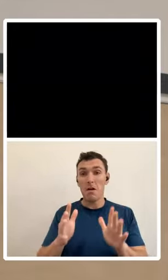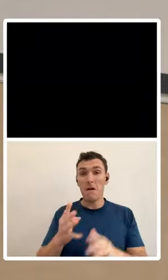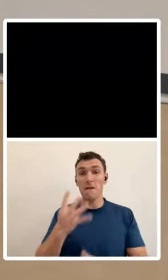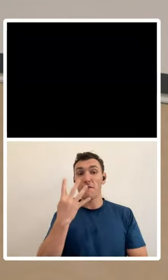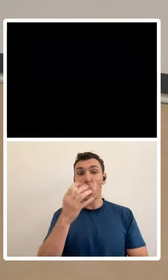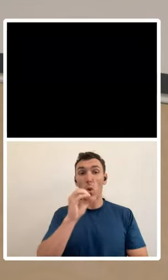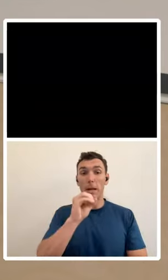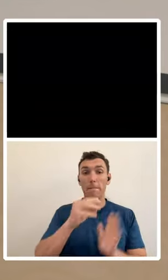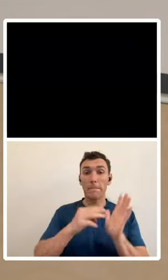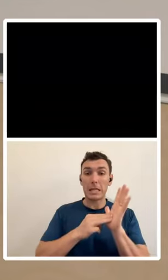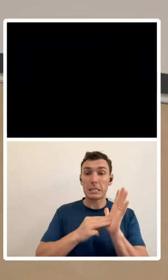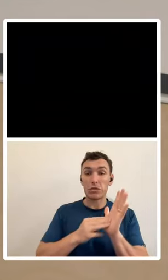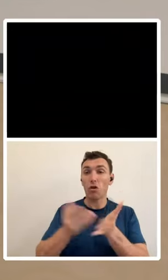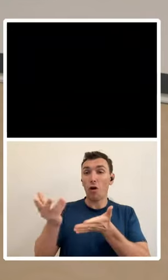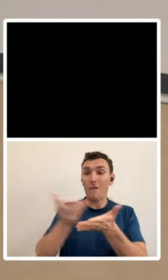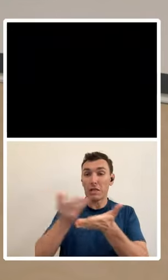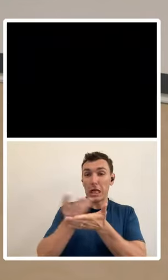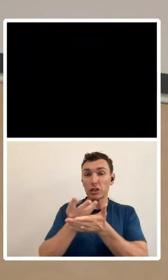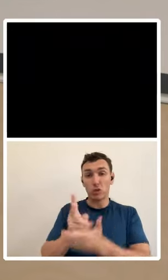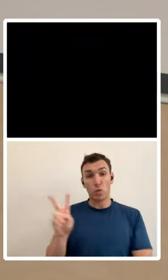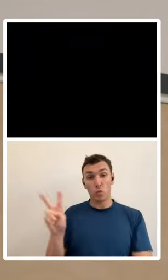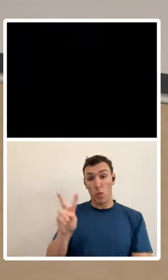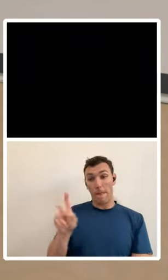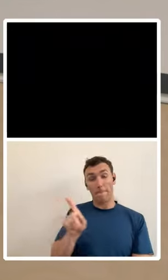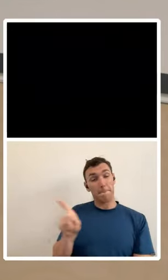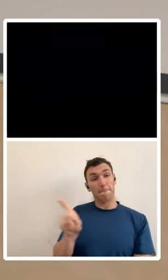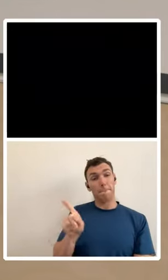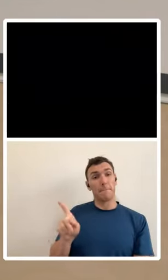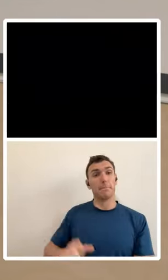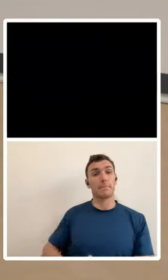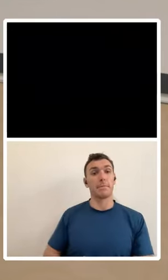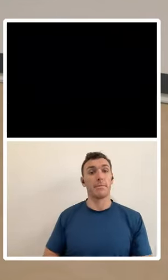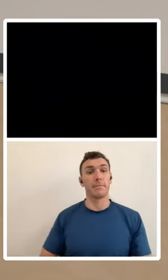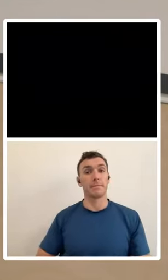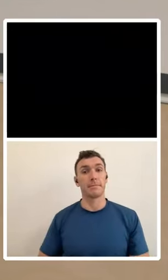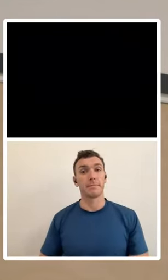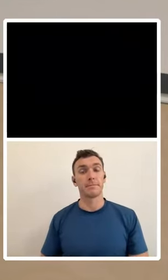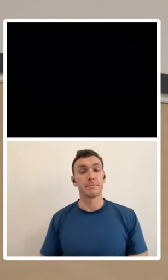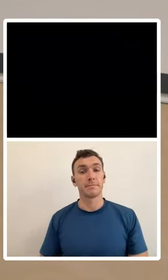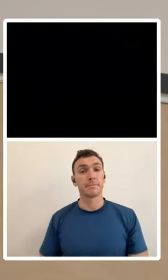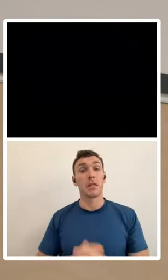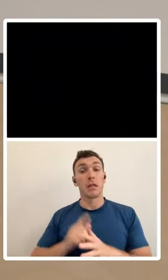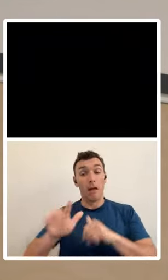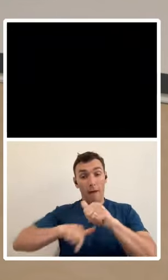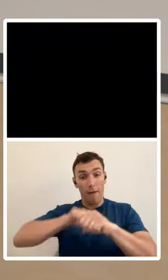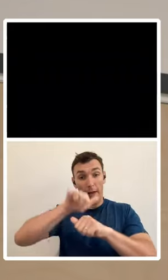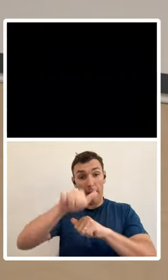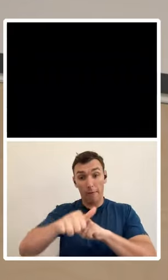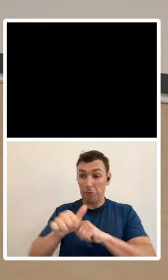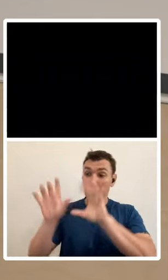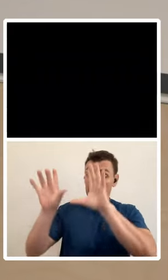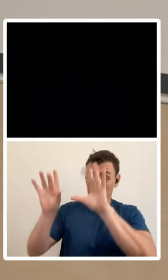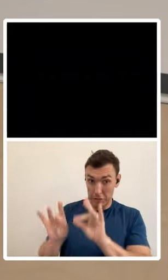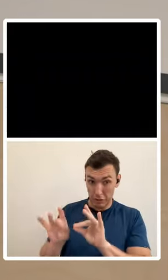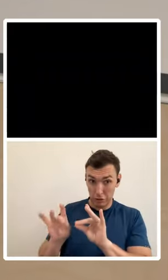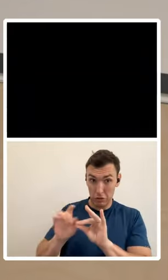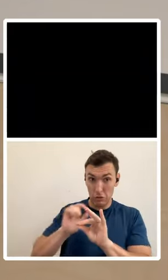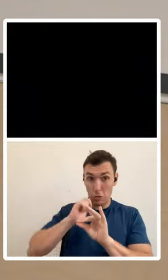book. And when that's finished, we'll open the conversation up to people in the audience. We're a